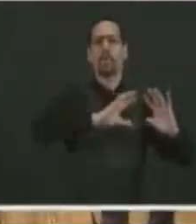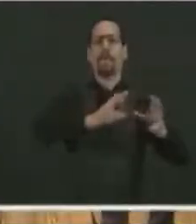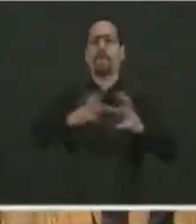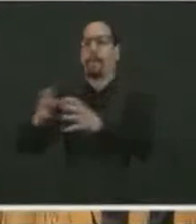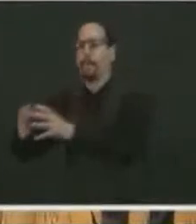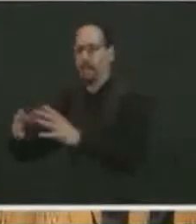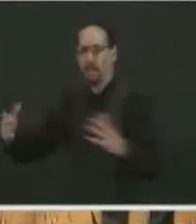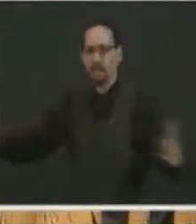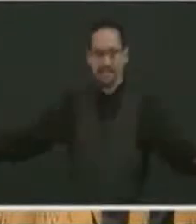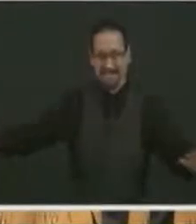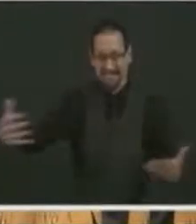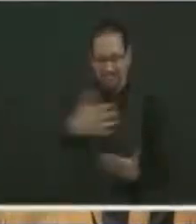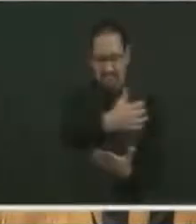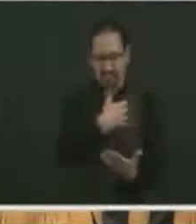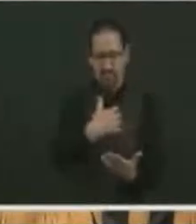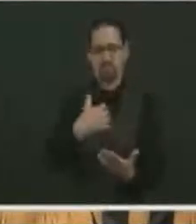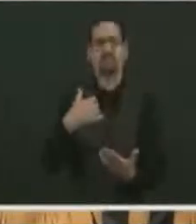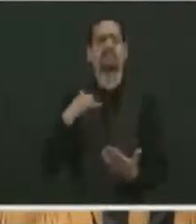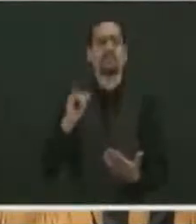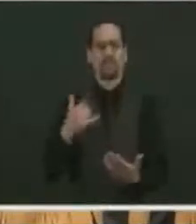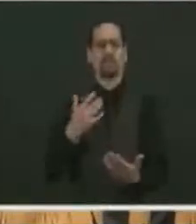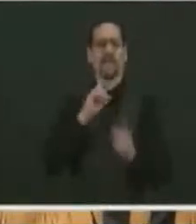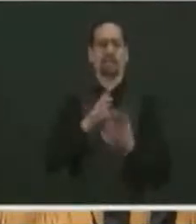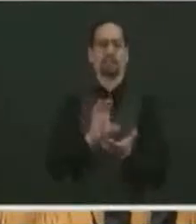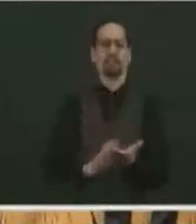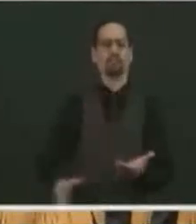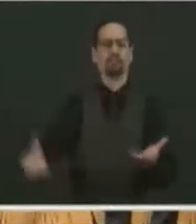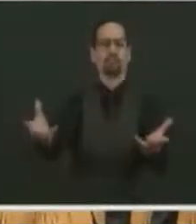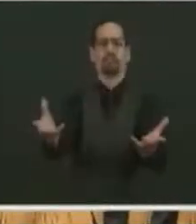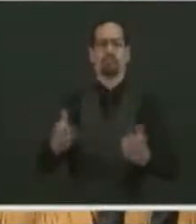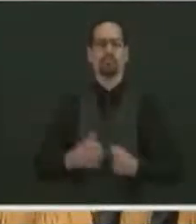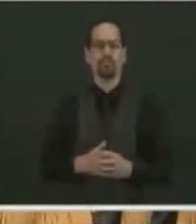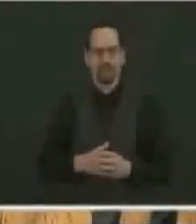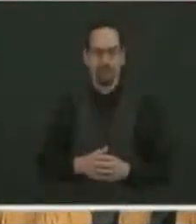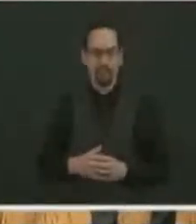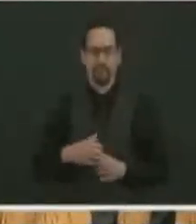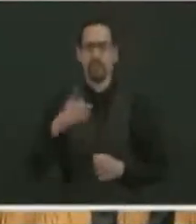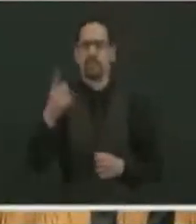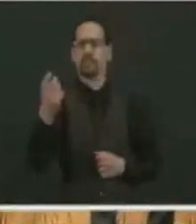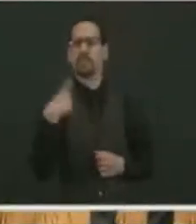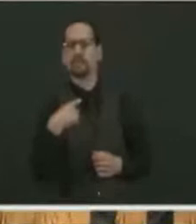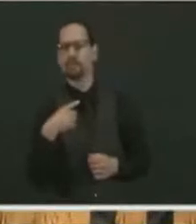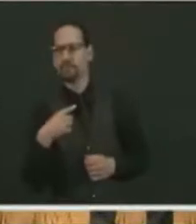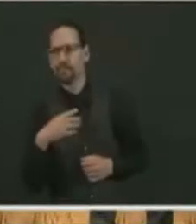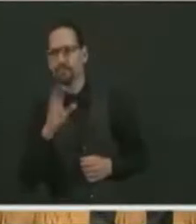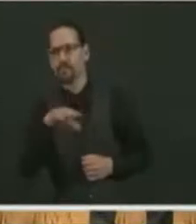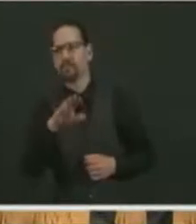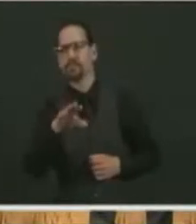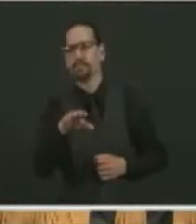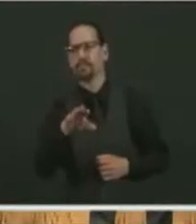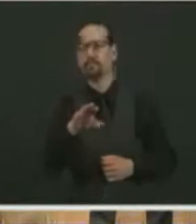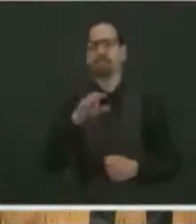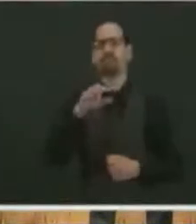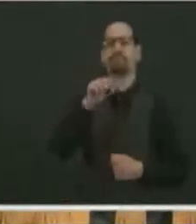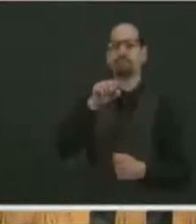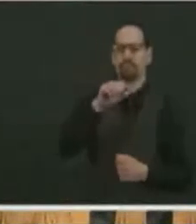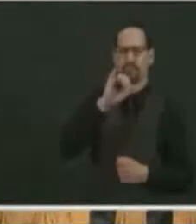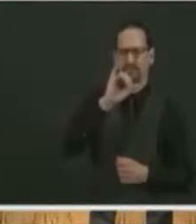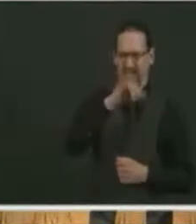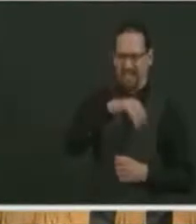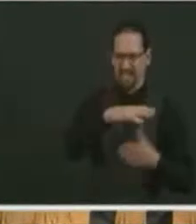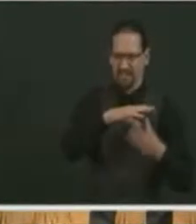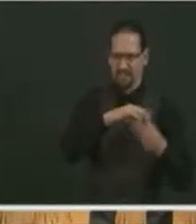you want. Yes, And our